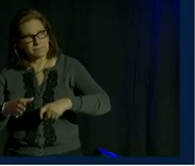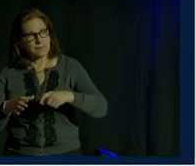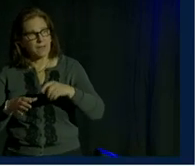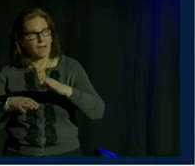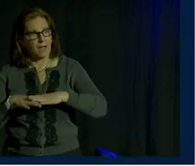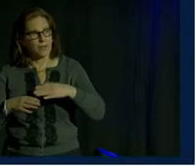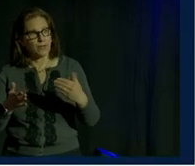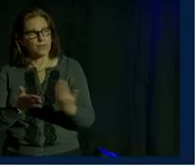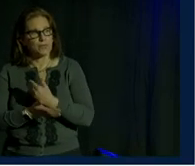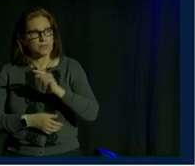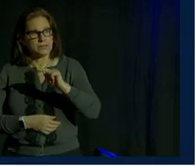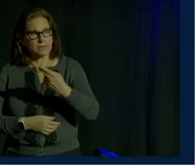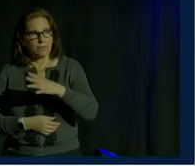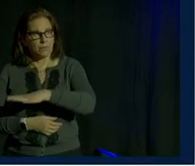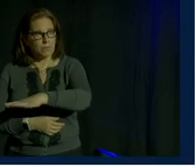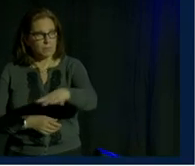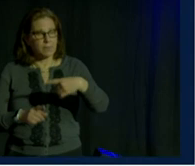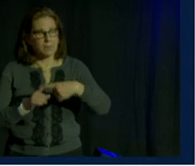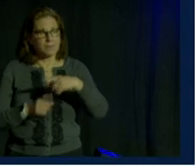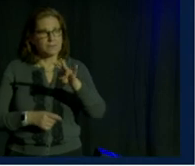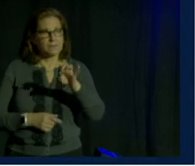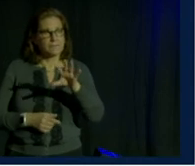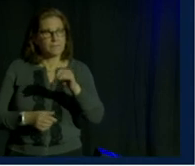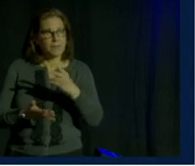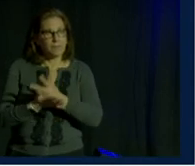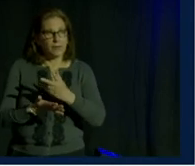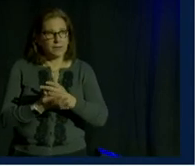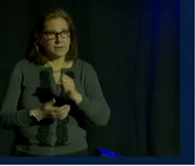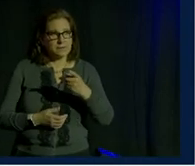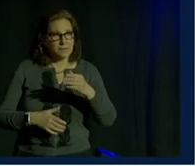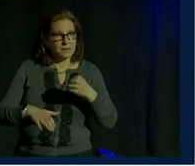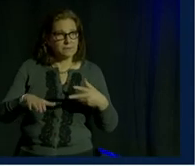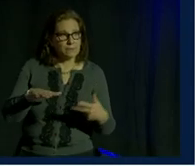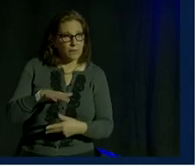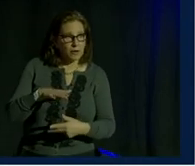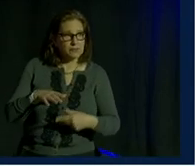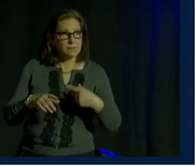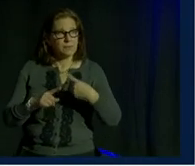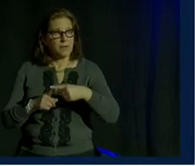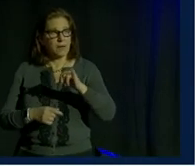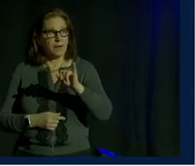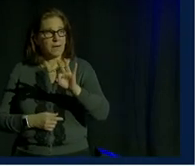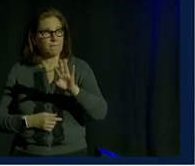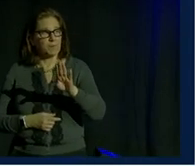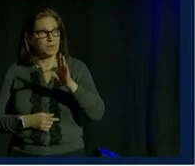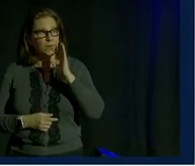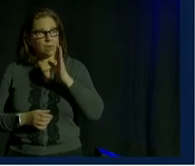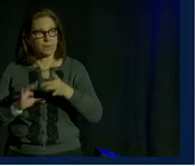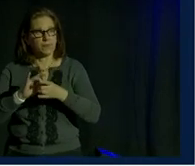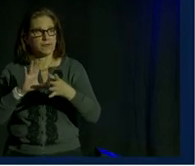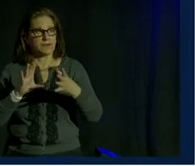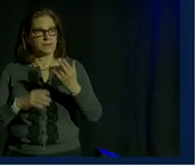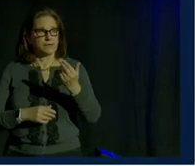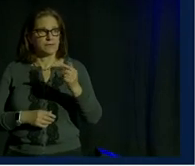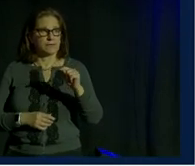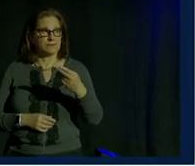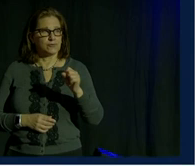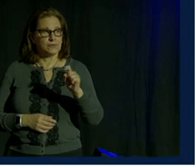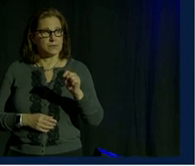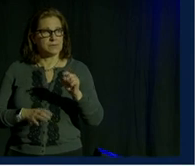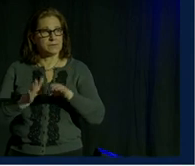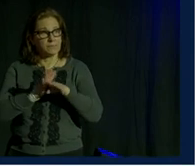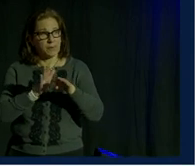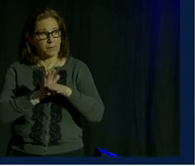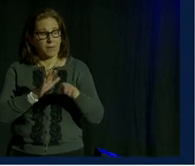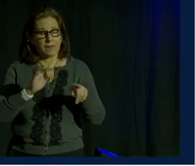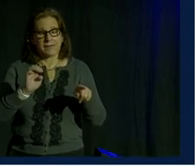new 750-space parking garage. An upcoming IFB will be released for the 13th Street development on the